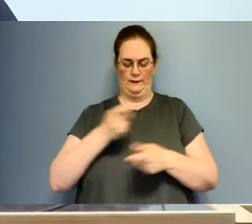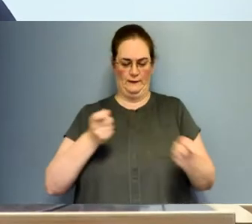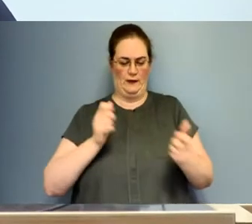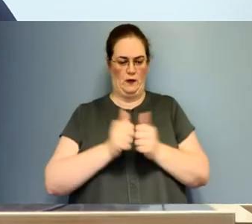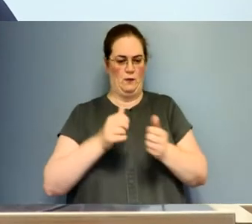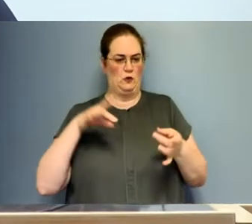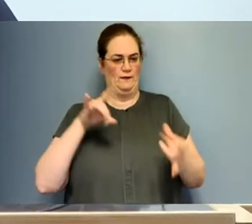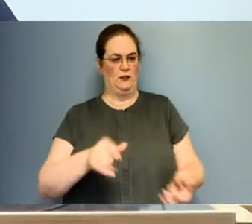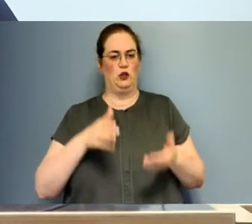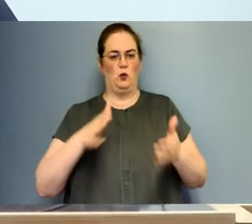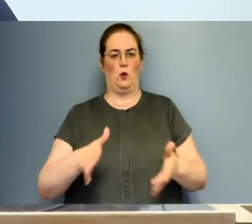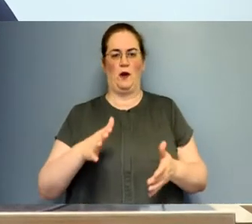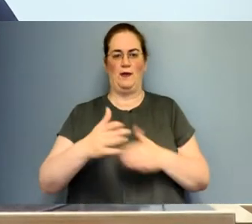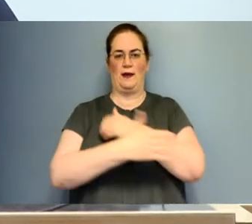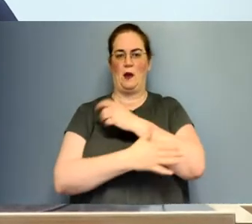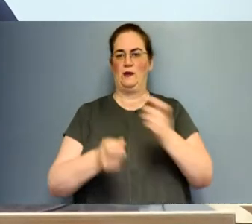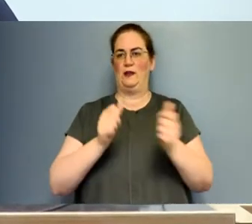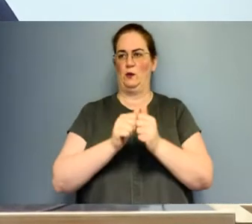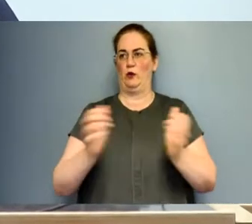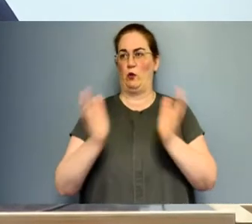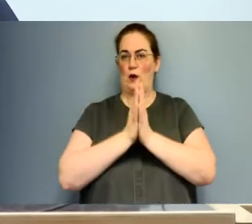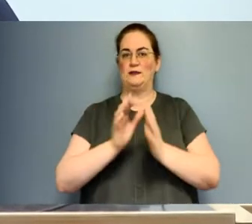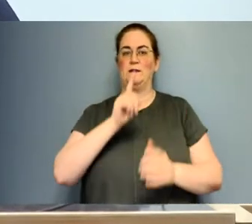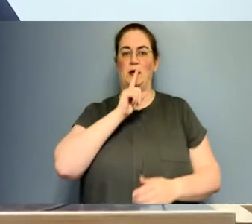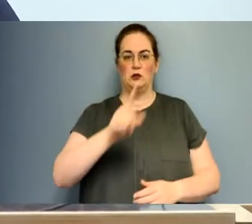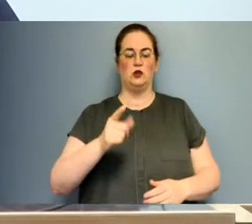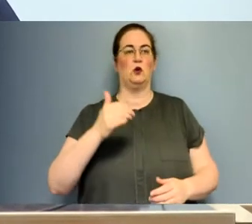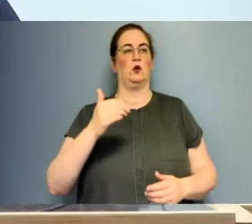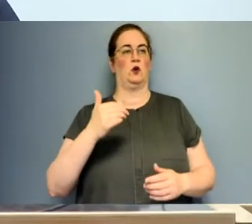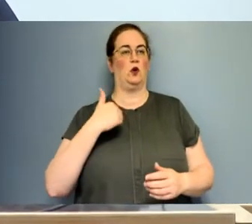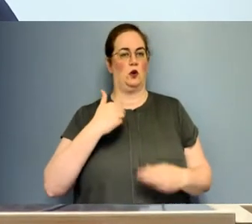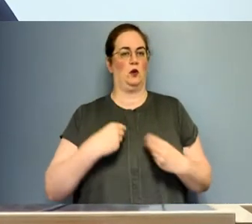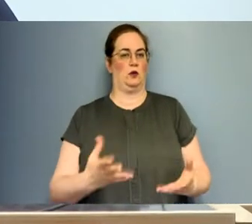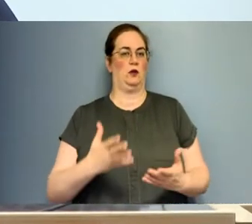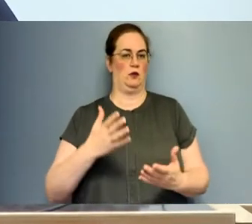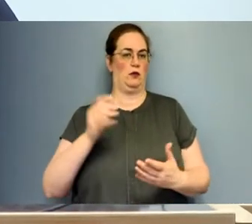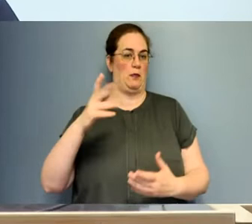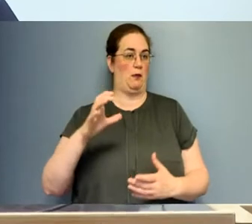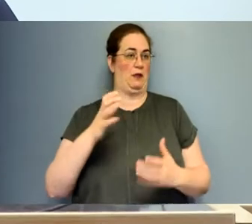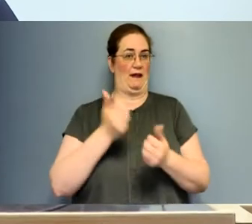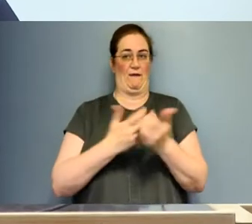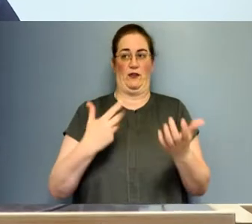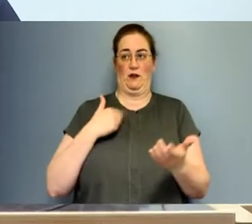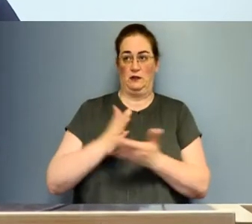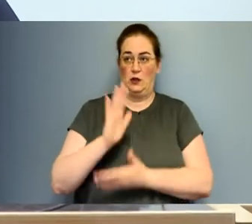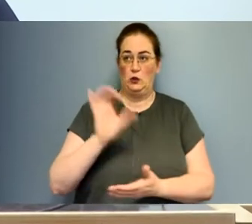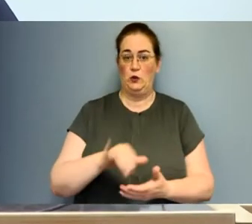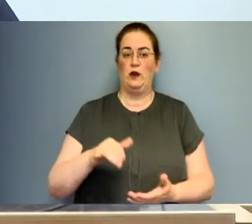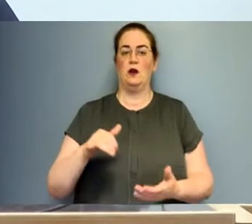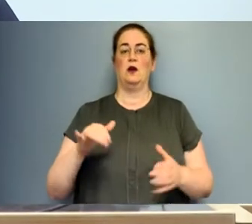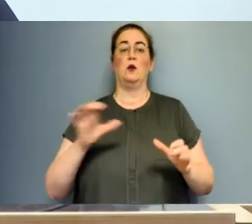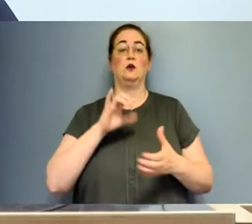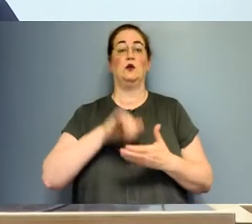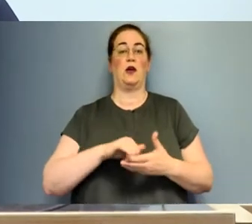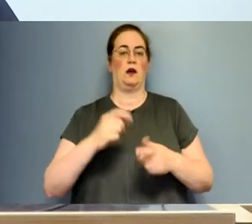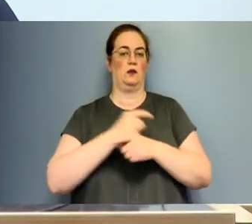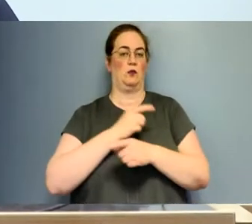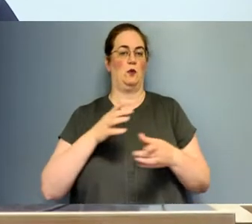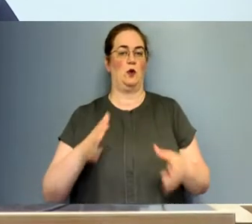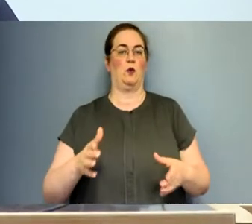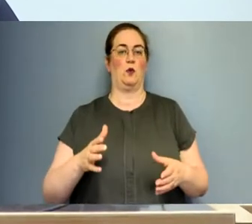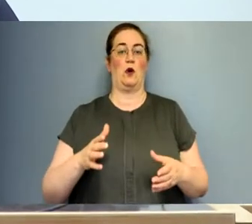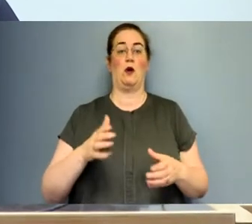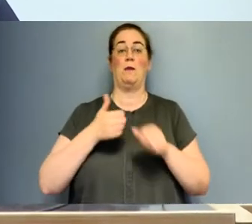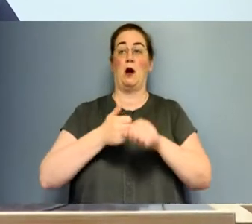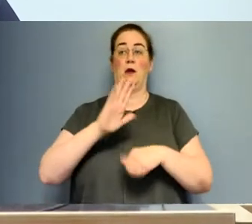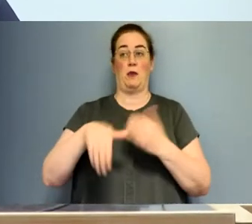county to deal with these requests to ensure that we get the public everything they're entitled to and that we do that in the appropriate way, abiding